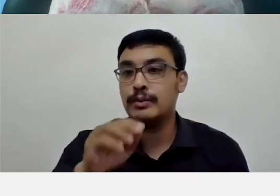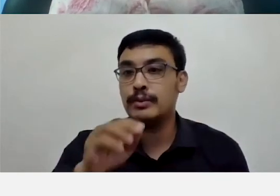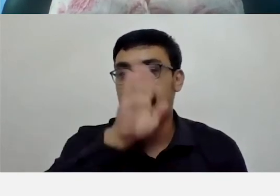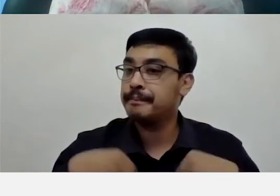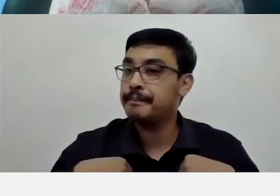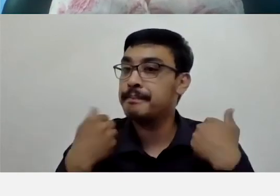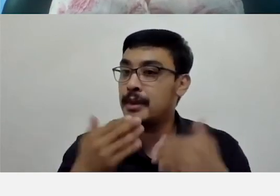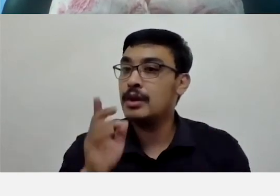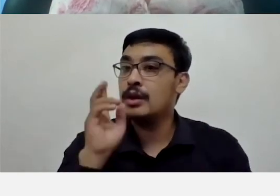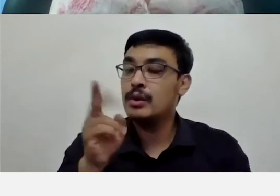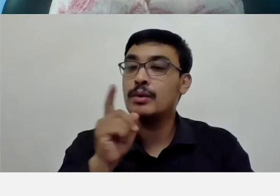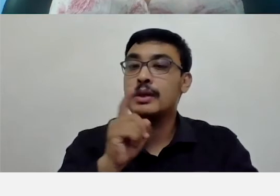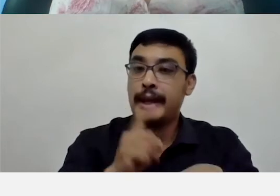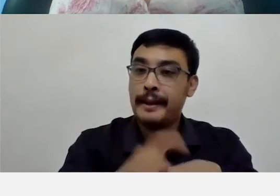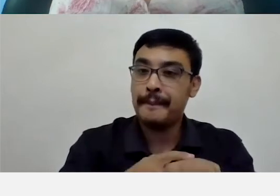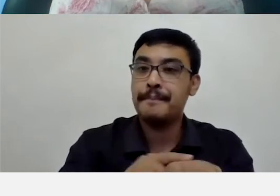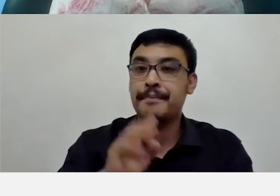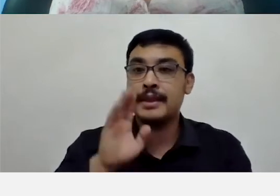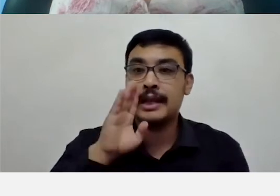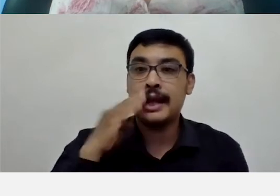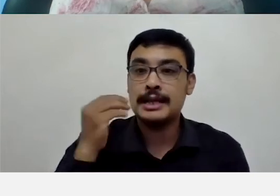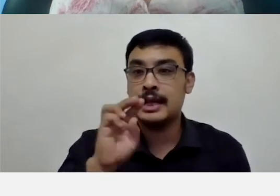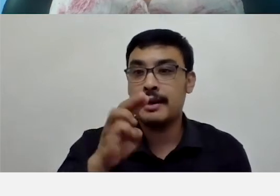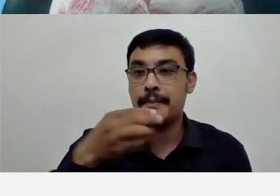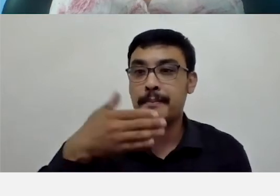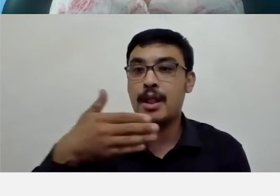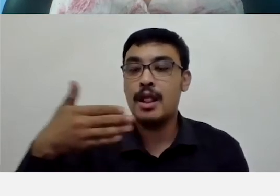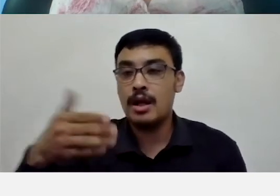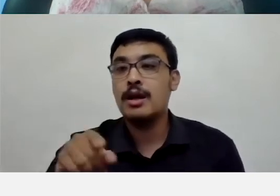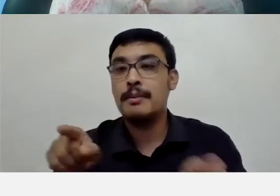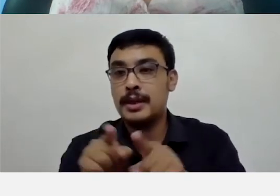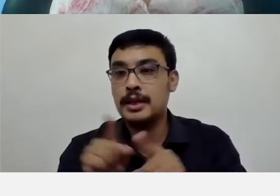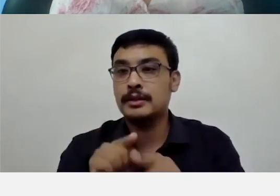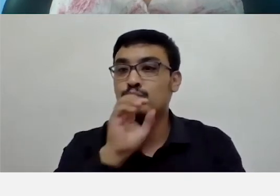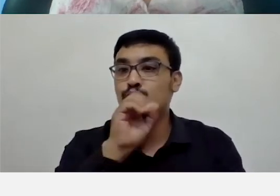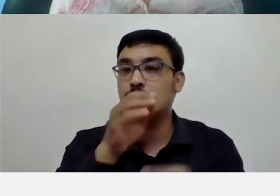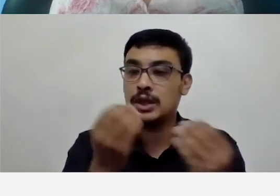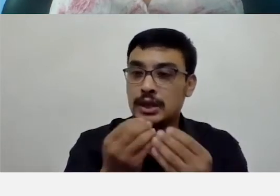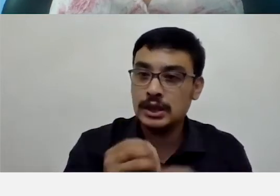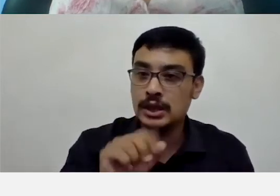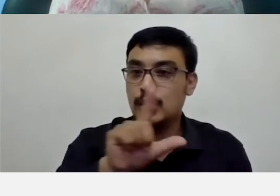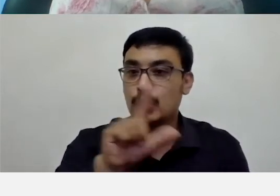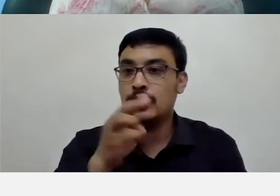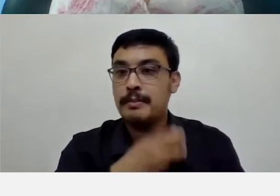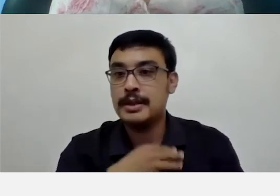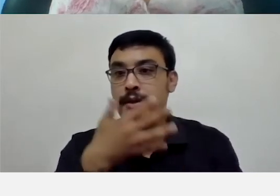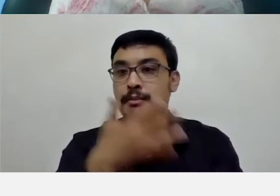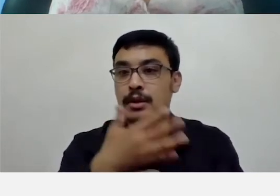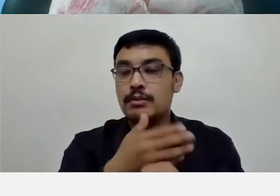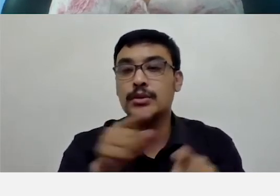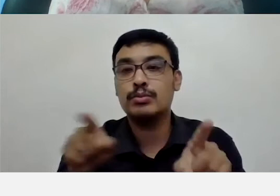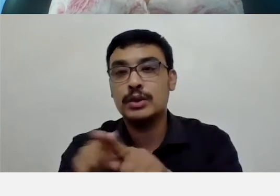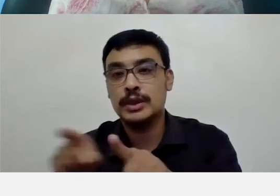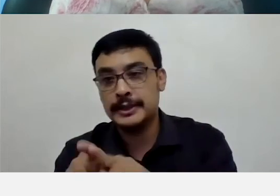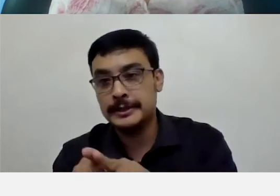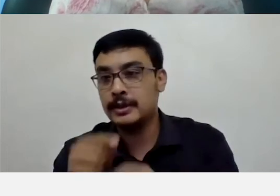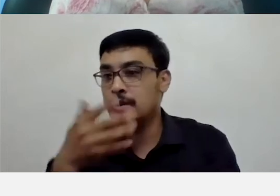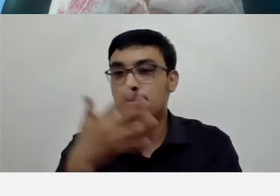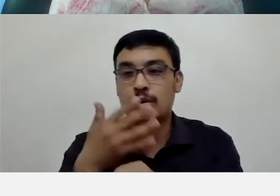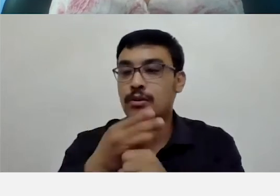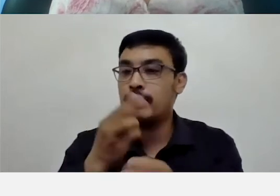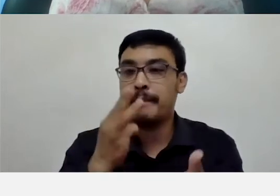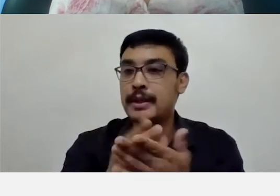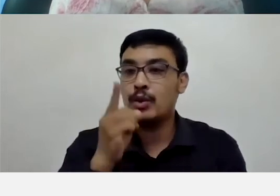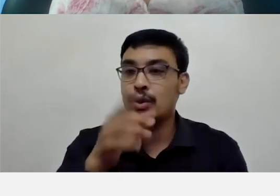even the king of Malla period also worship, and the local people of Bhaktapur, not only the Bhaktapur, but also